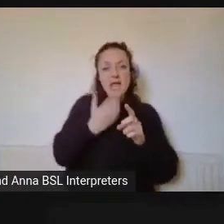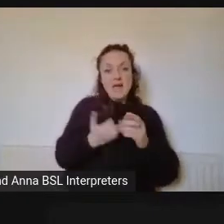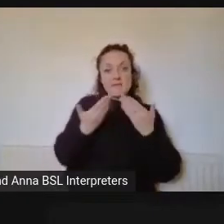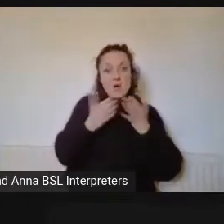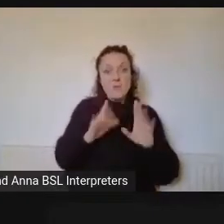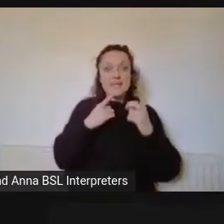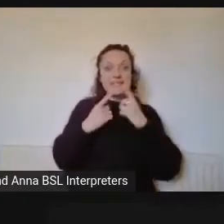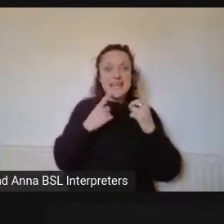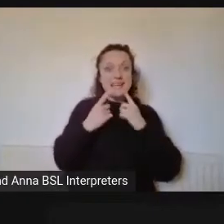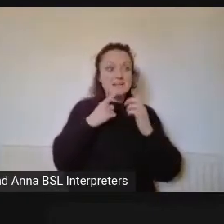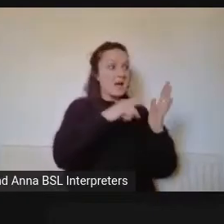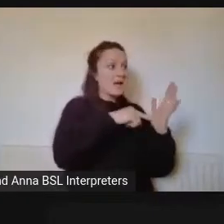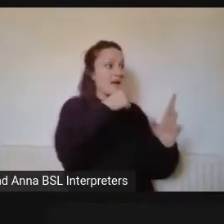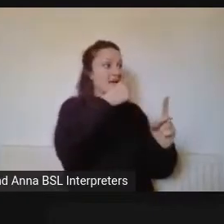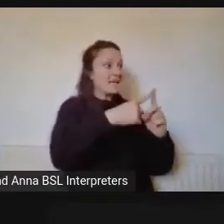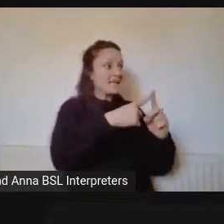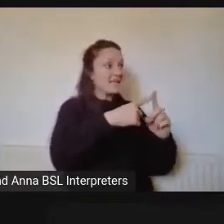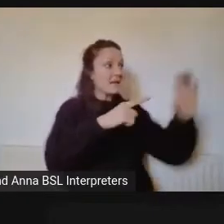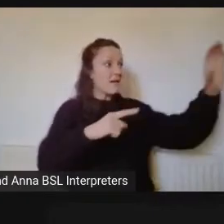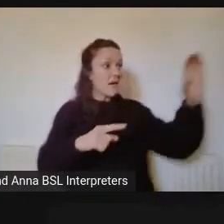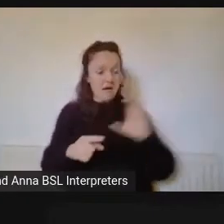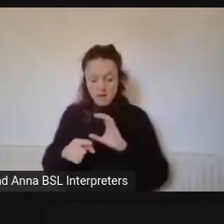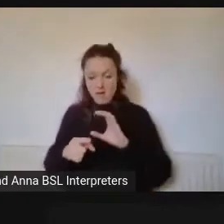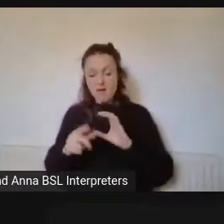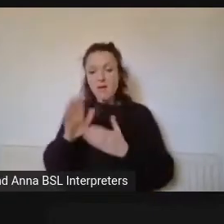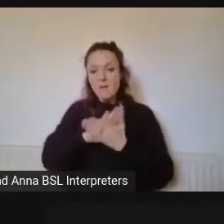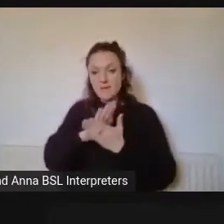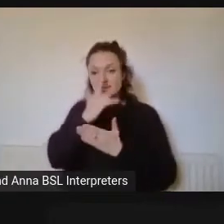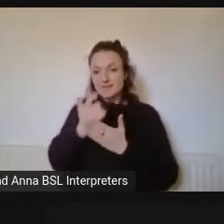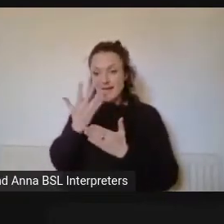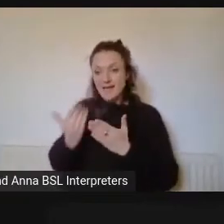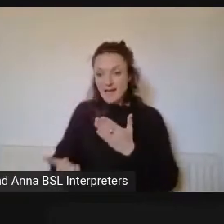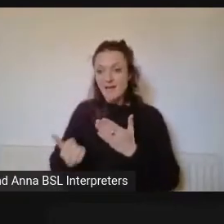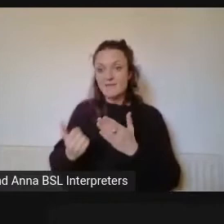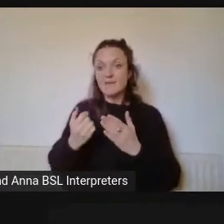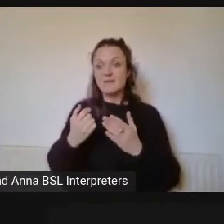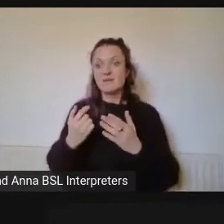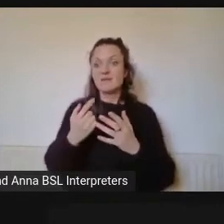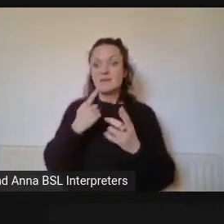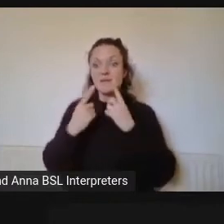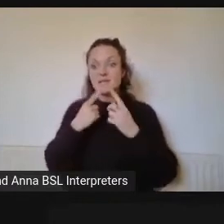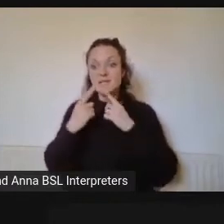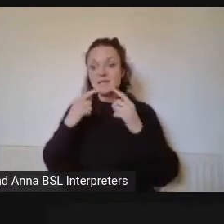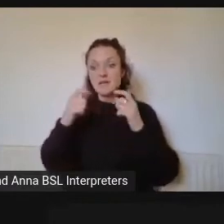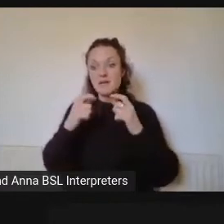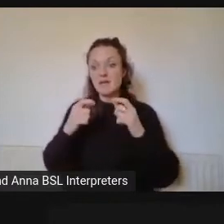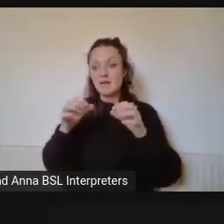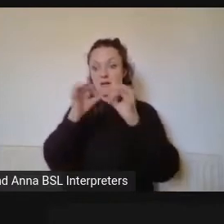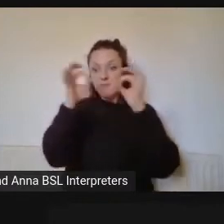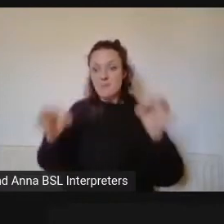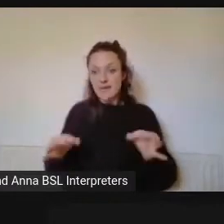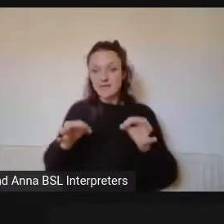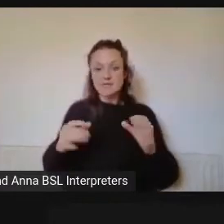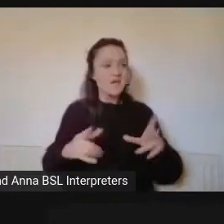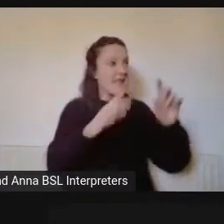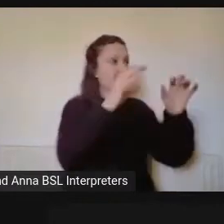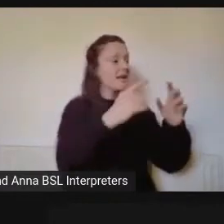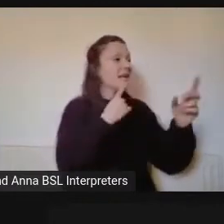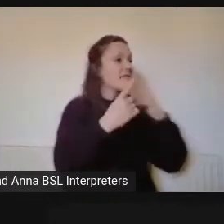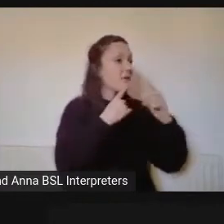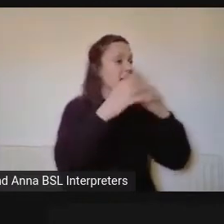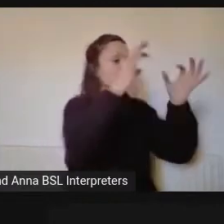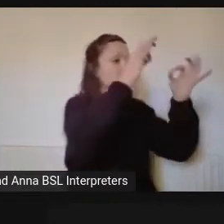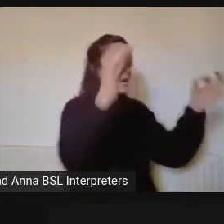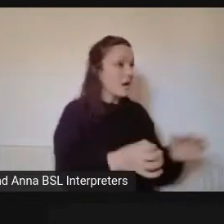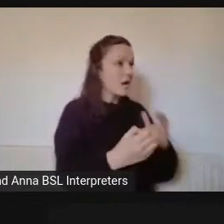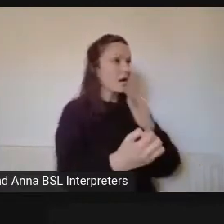taxpayer pays for it, and then we get it packaged back to us in various different services, which we sometimes have to pay for again. I mean, where do you